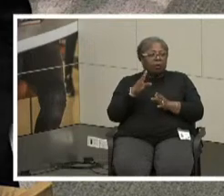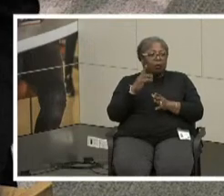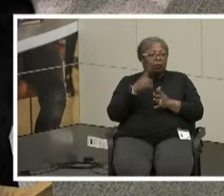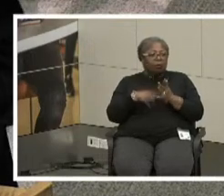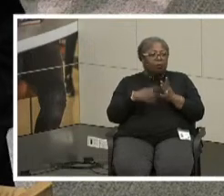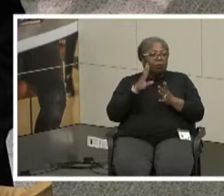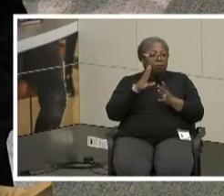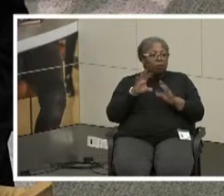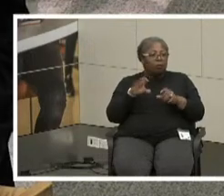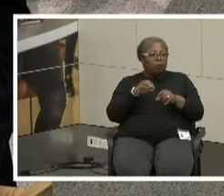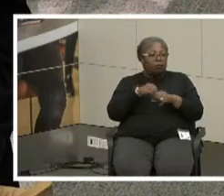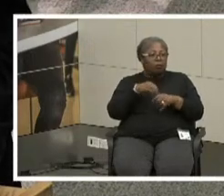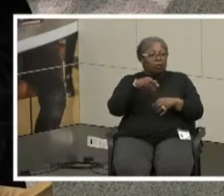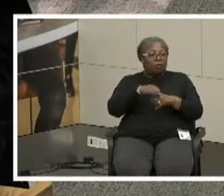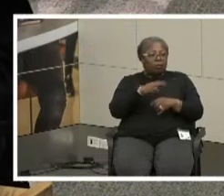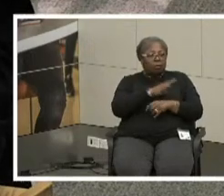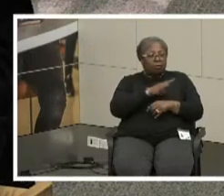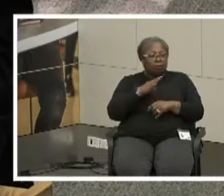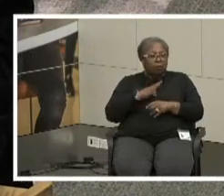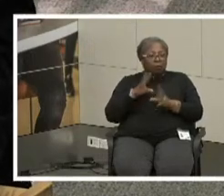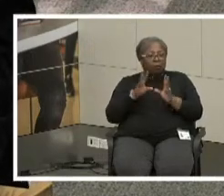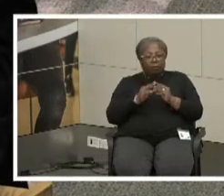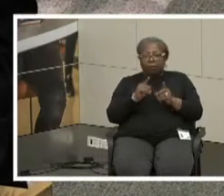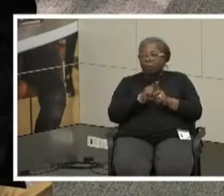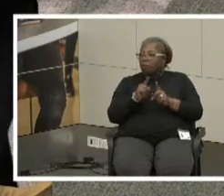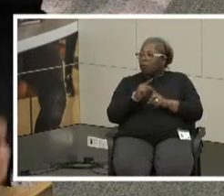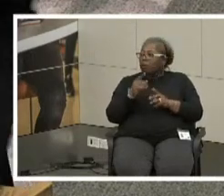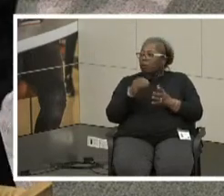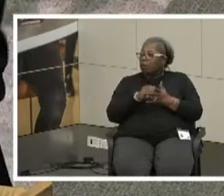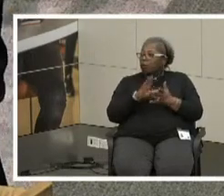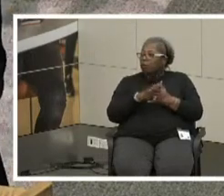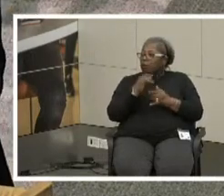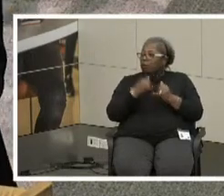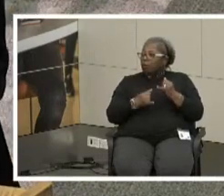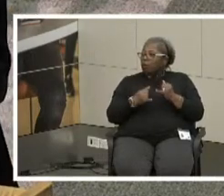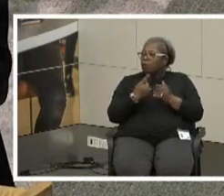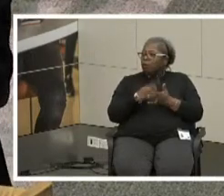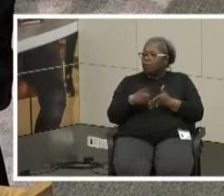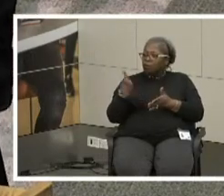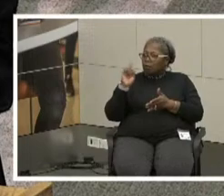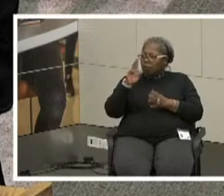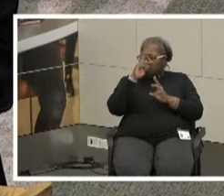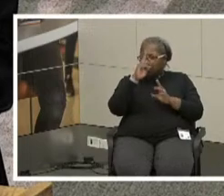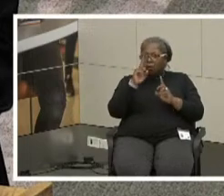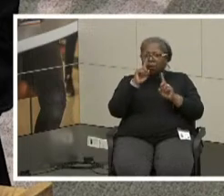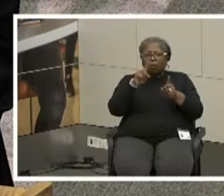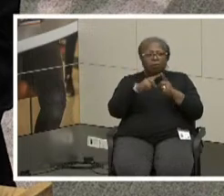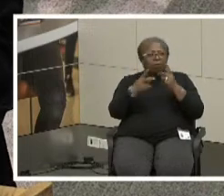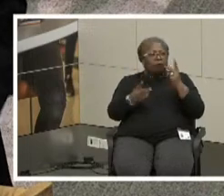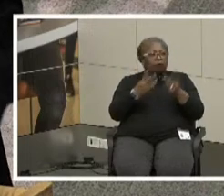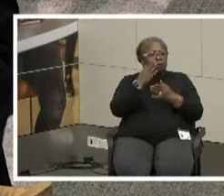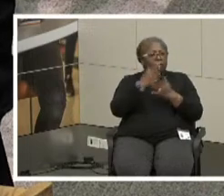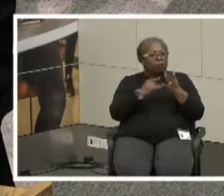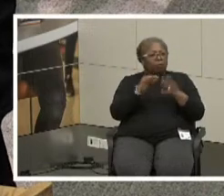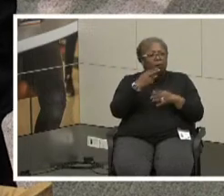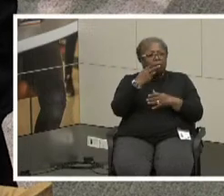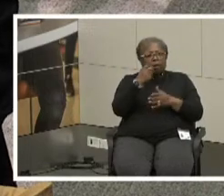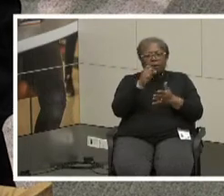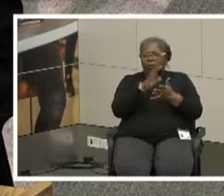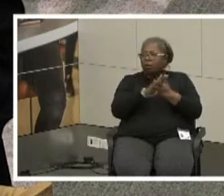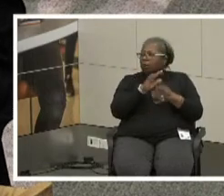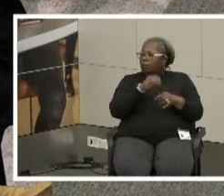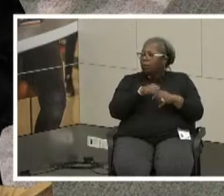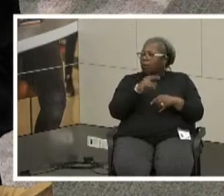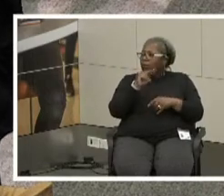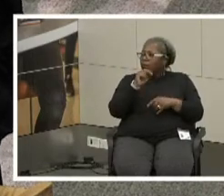involve me in other elected board members in it I also want to note that last week I had the honor of going to visit some a High School